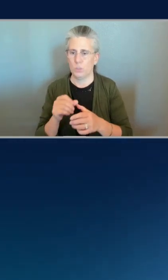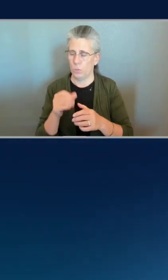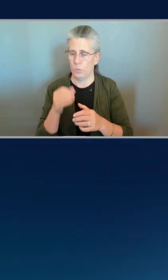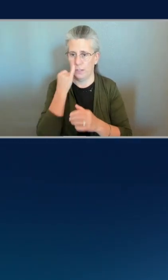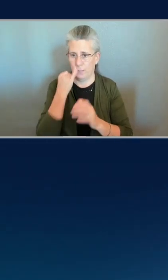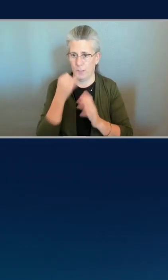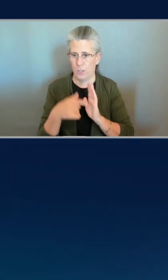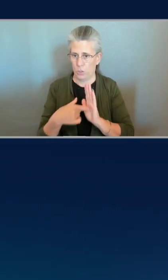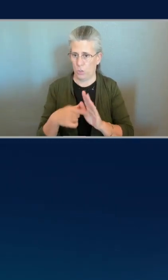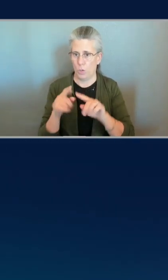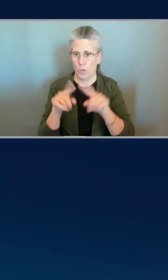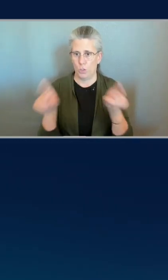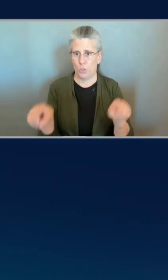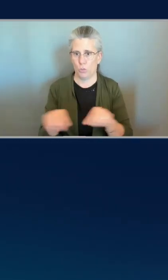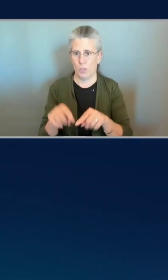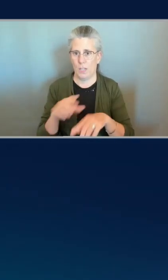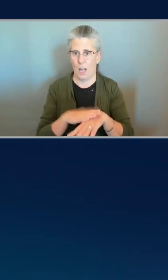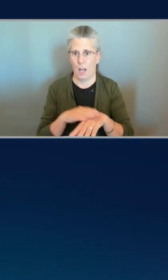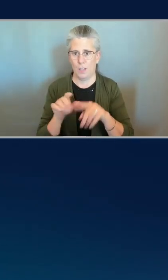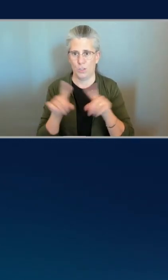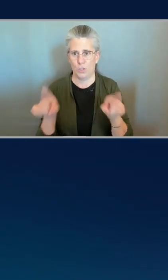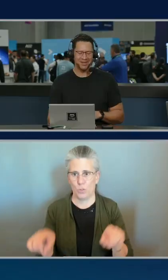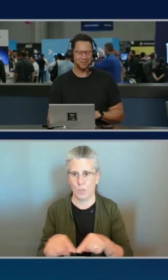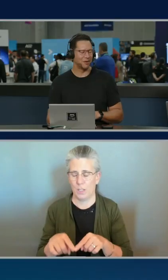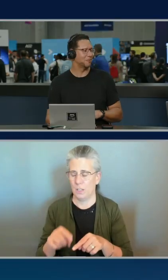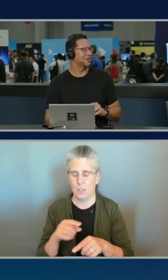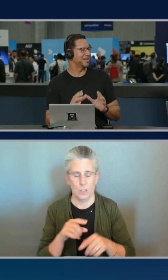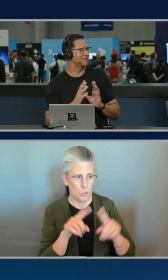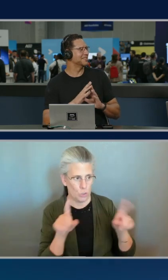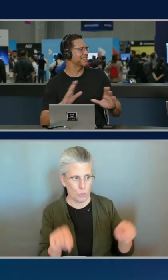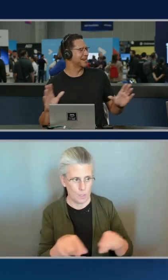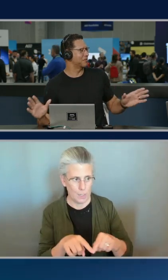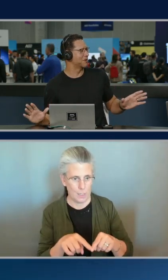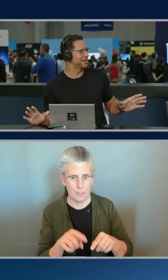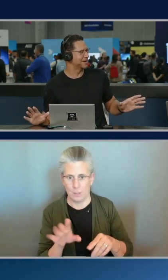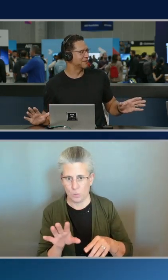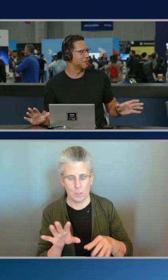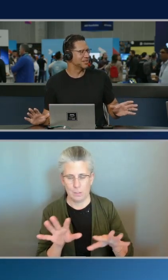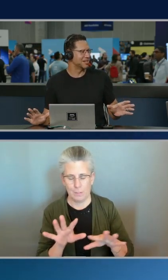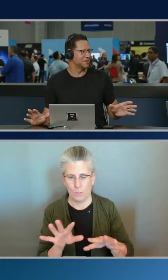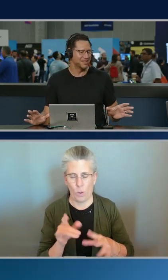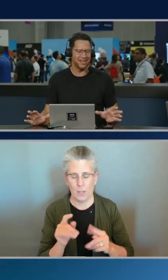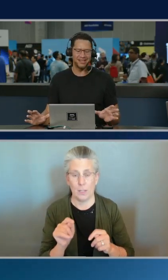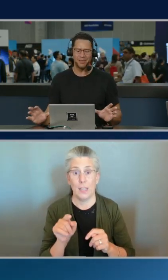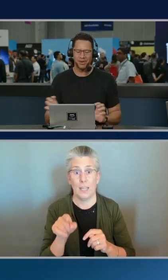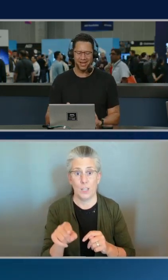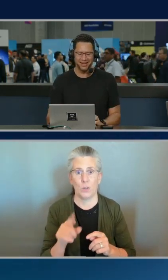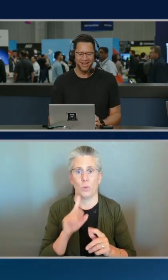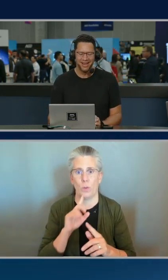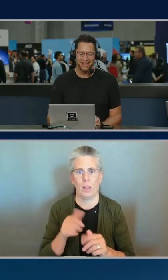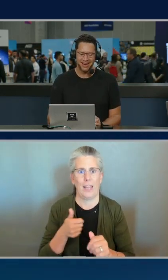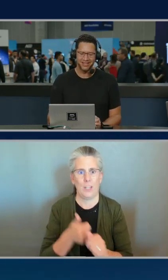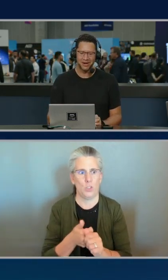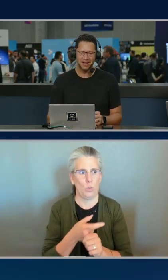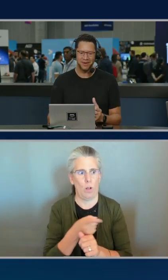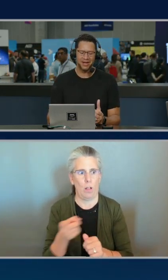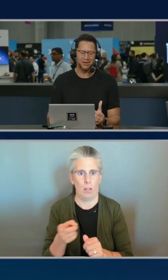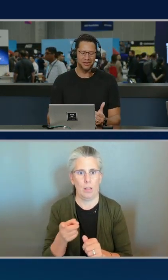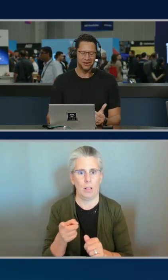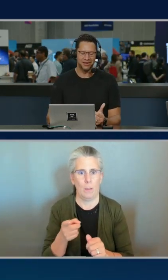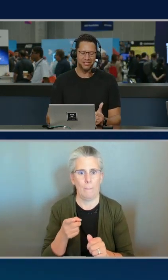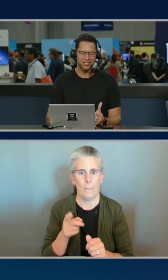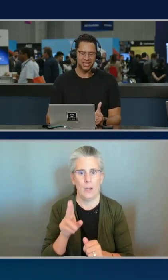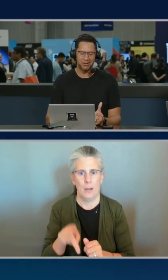on the screen. That's right. Then we can screen. We'll level set everyone here before we jump into that demo again. And it's all